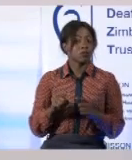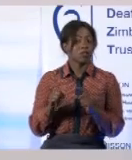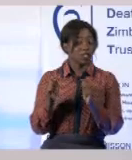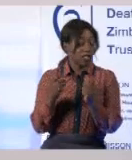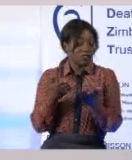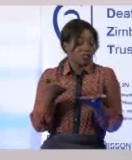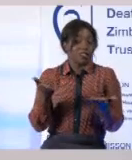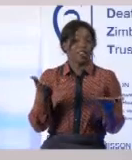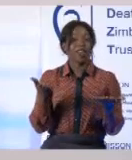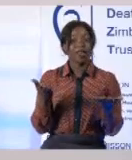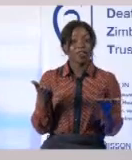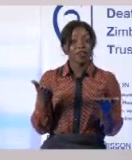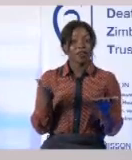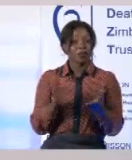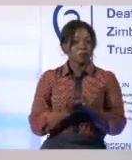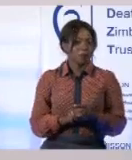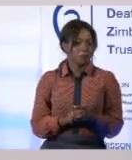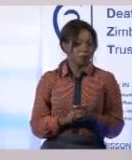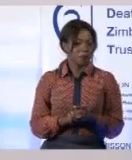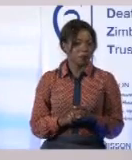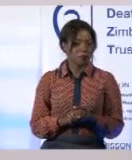then.